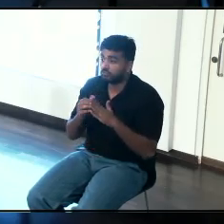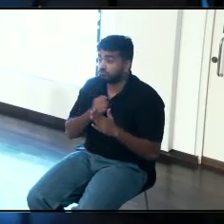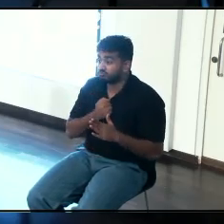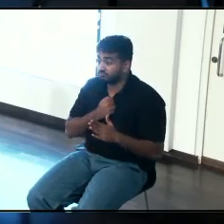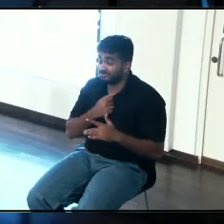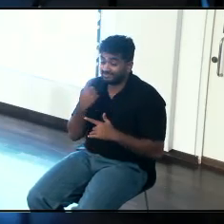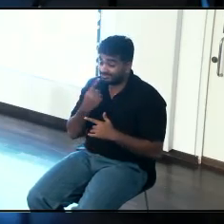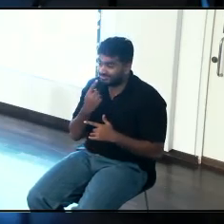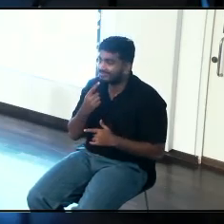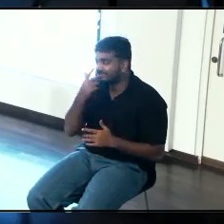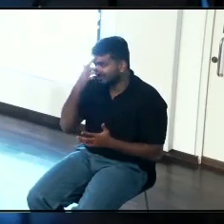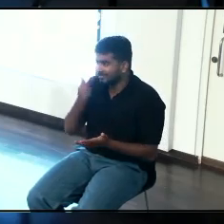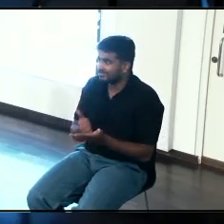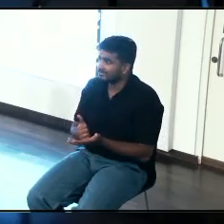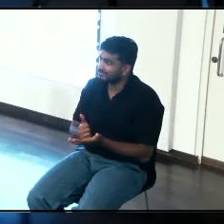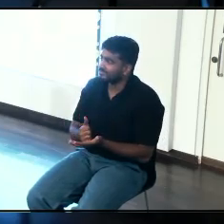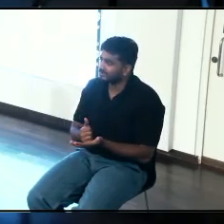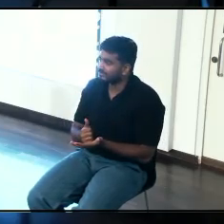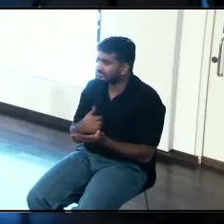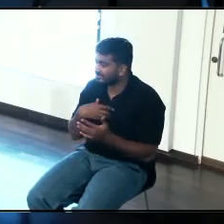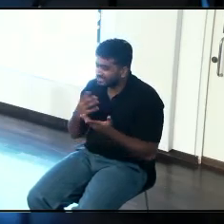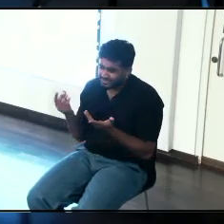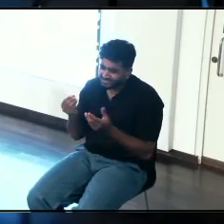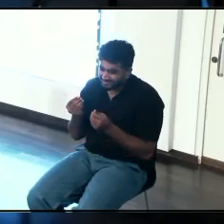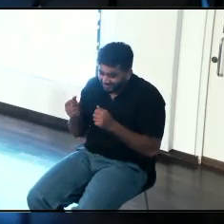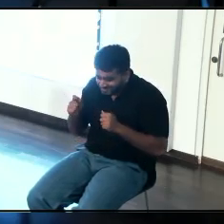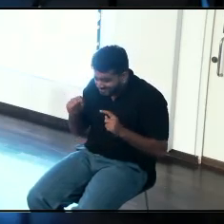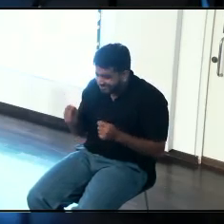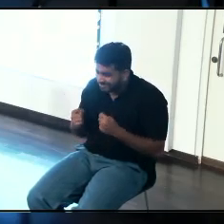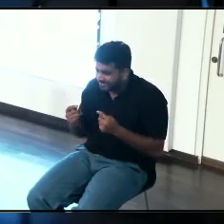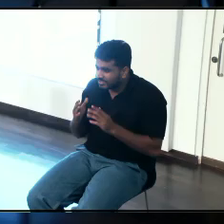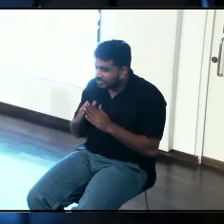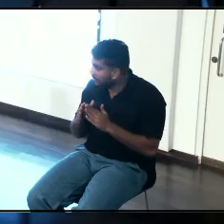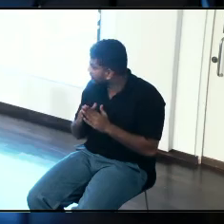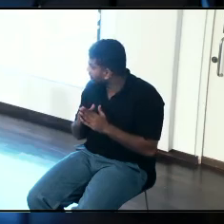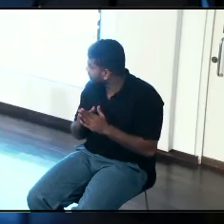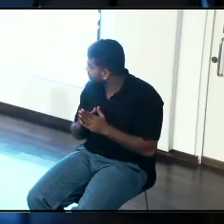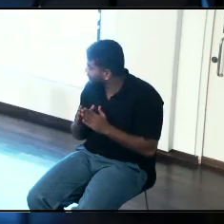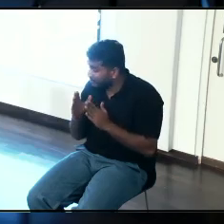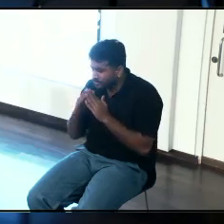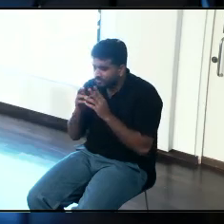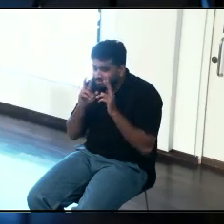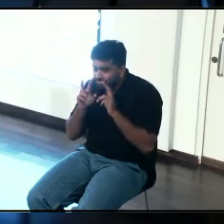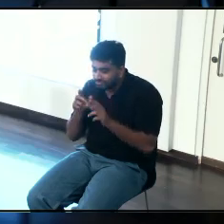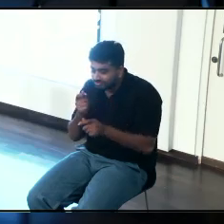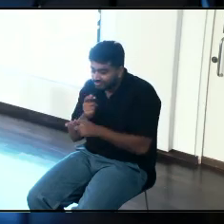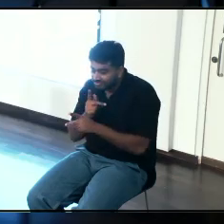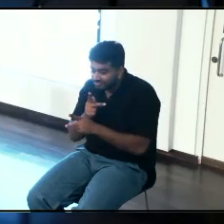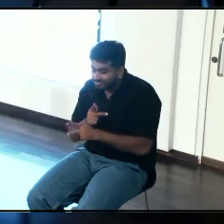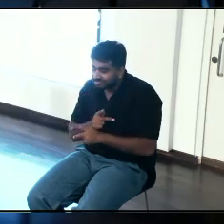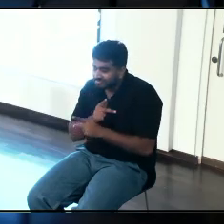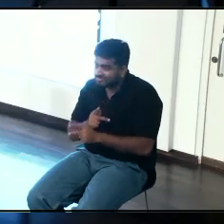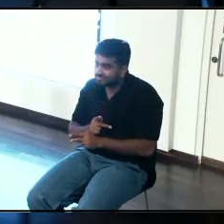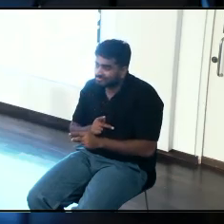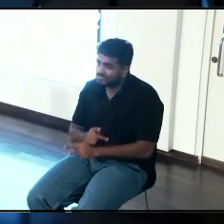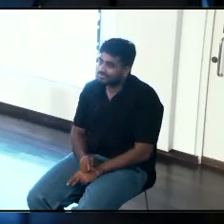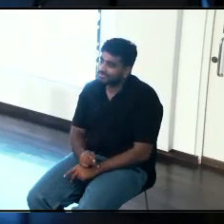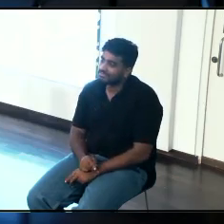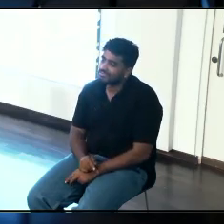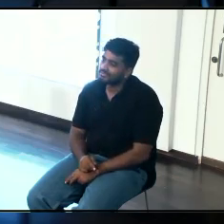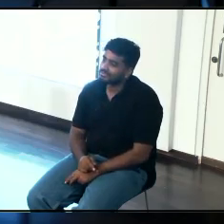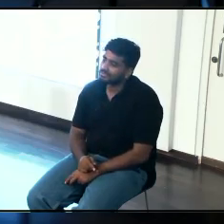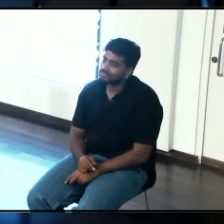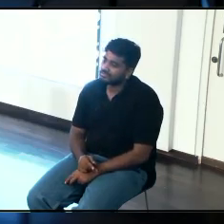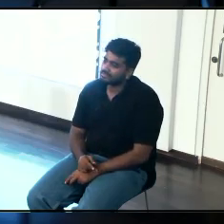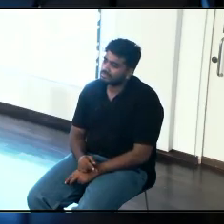so they far. can't. But we're hoping in some small way also our book will Yes, draw I was attention to these homes. Yeah, I was thinking maybe that could be a nice I way. keep